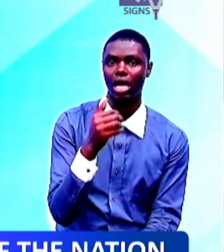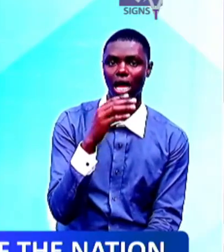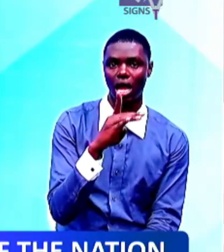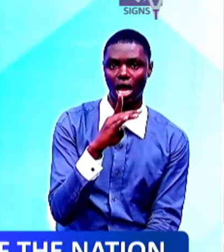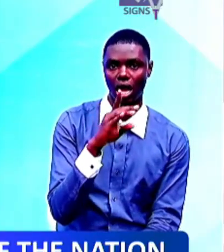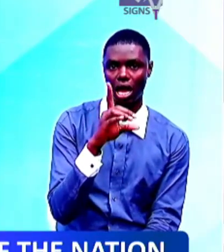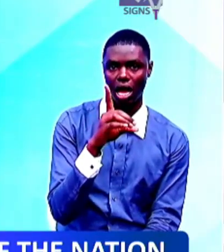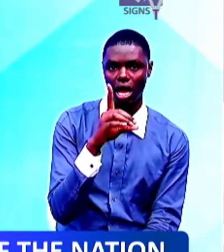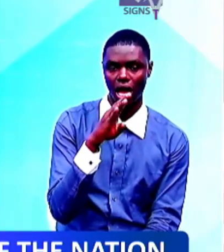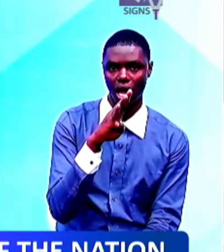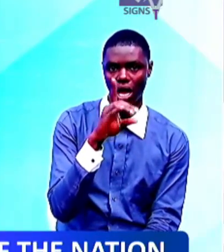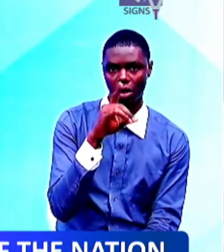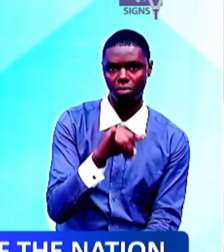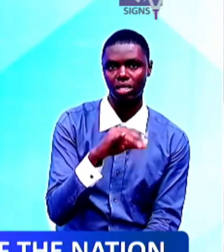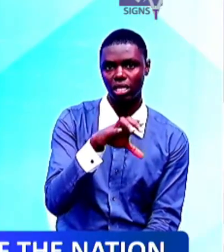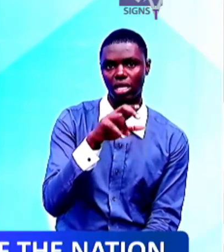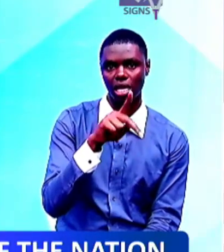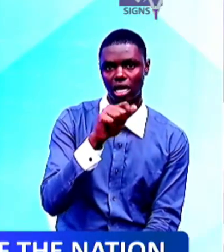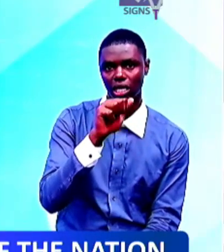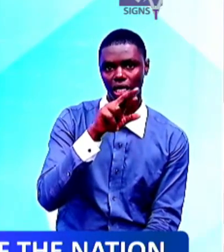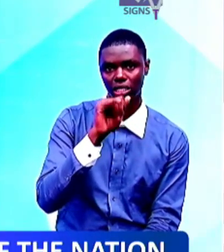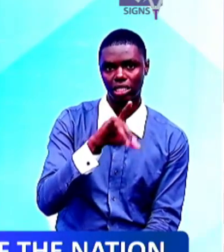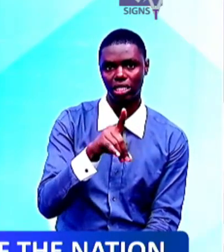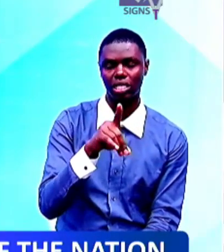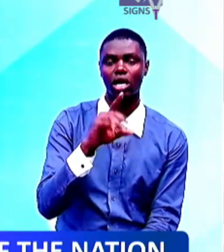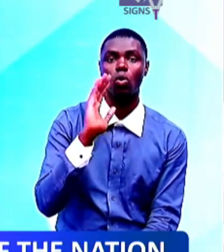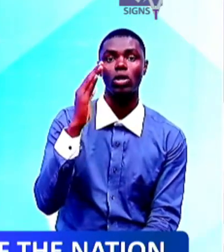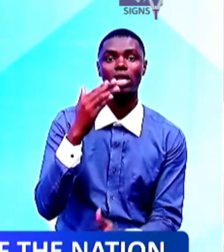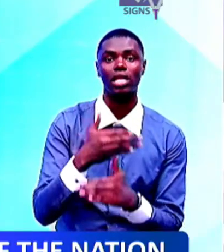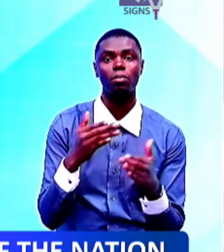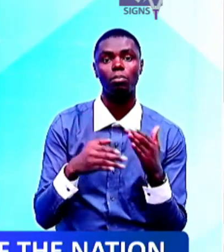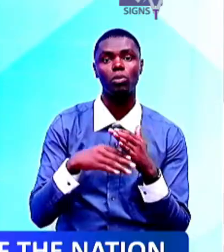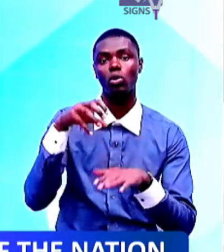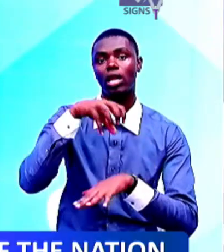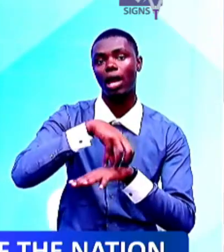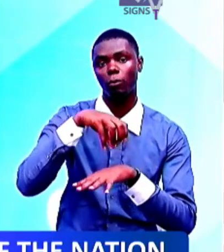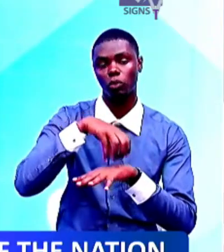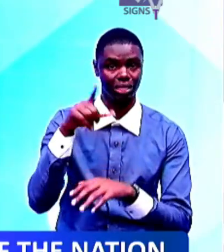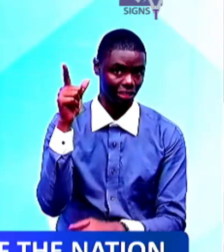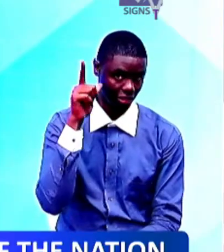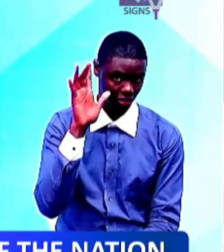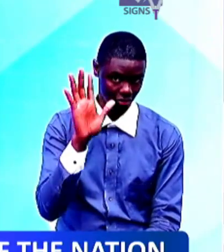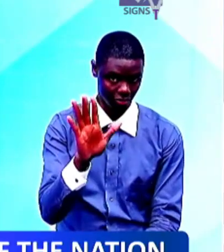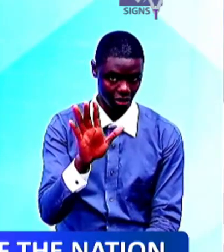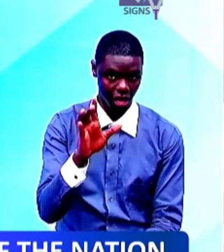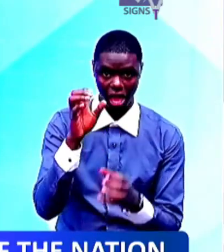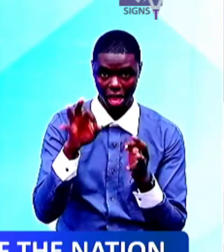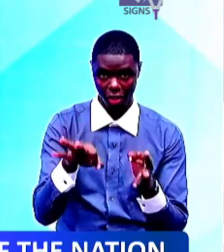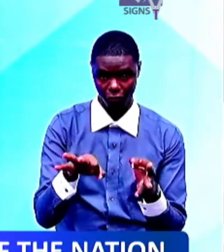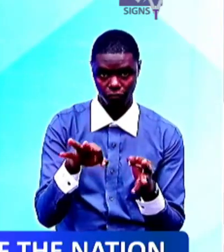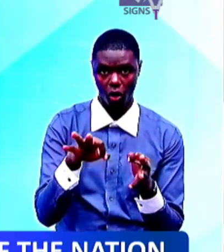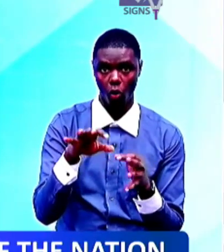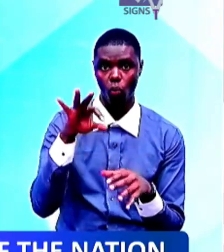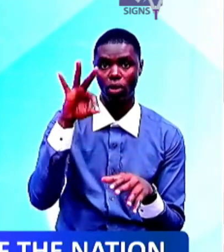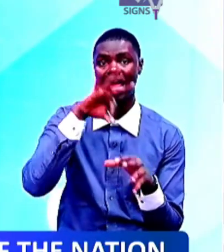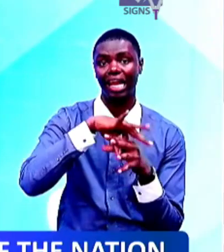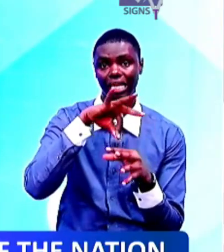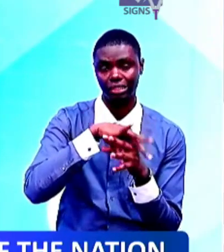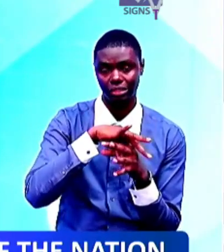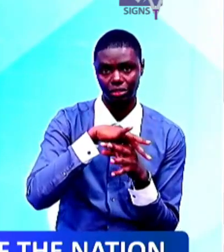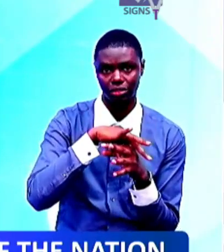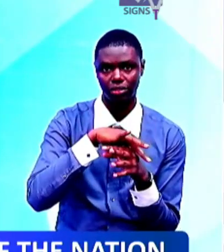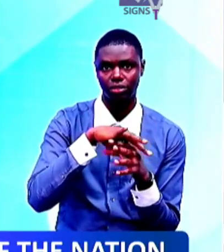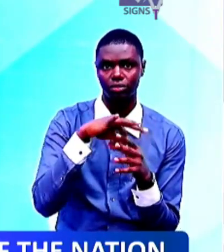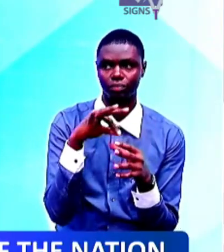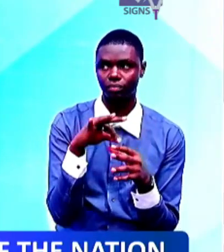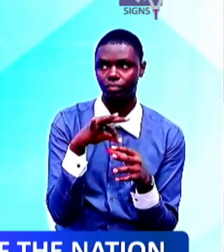president, is he also going to build a mosque at State House? If we get, listen, if we get a